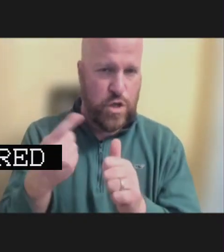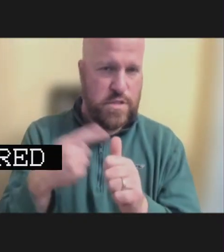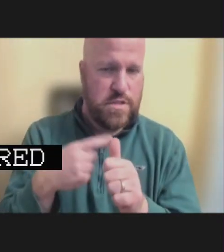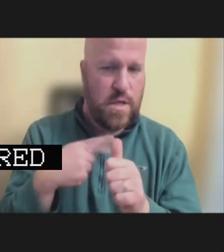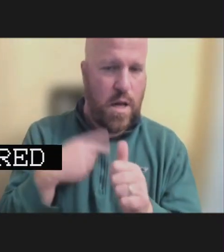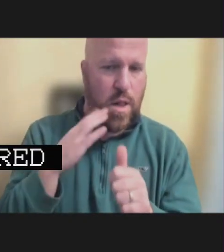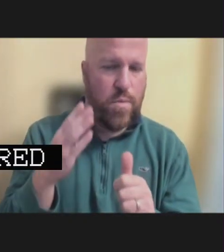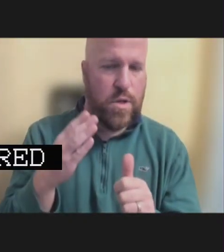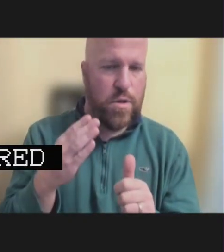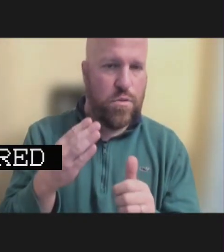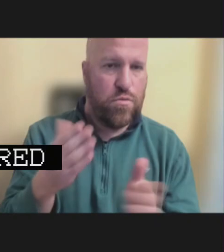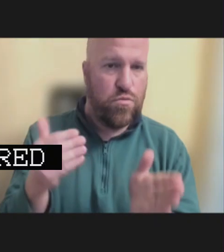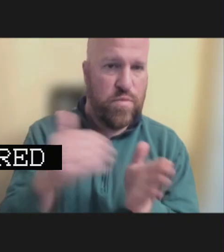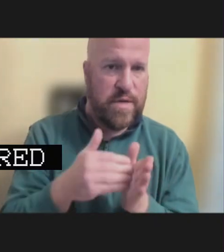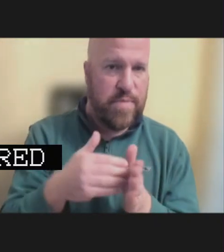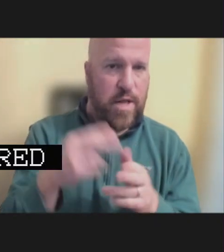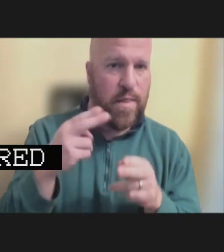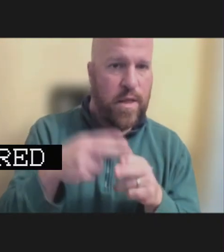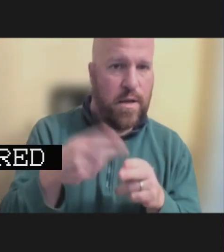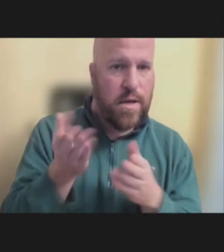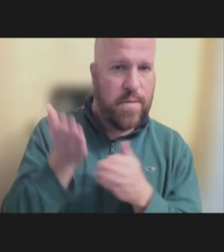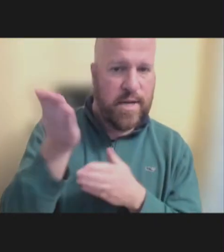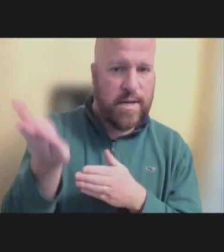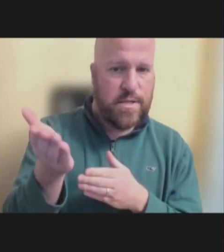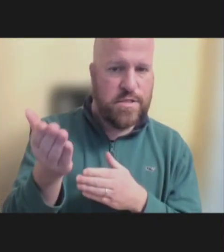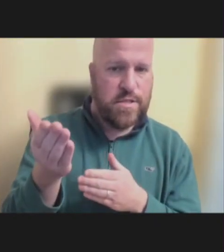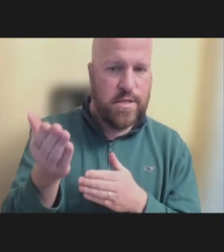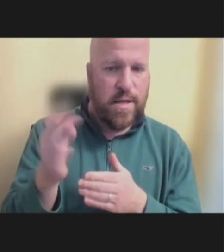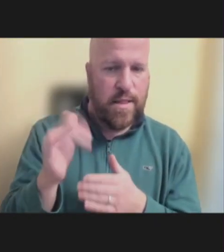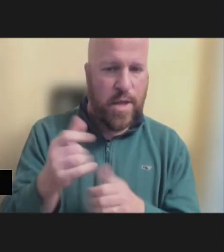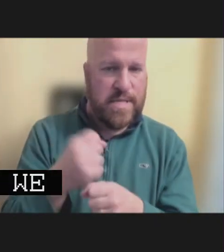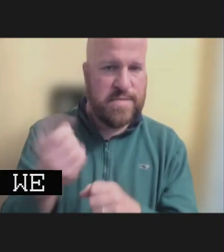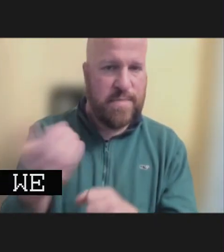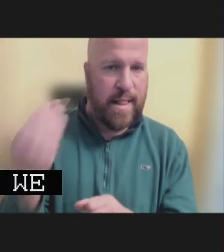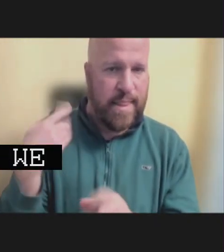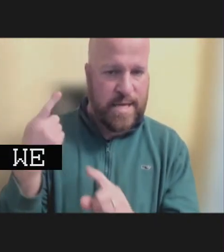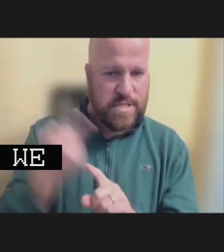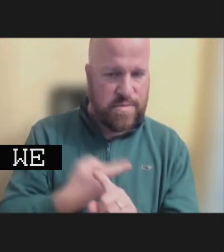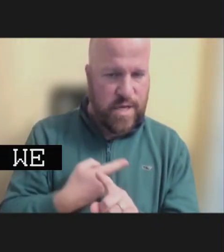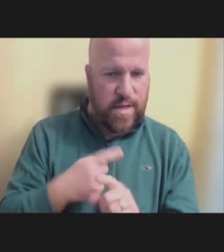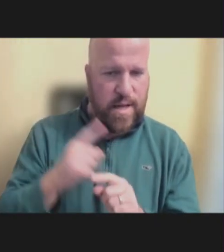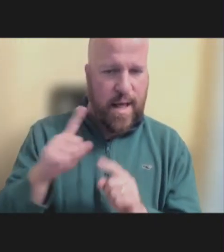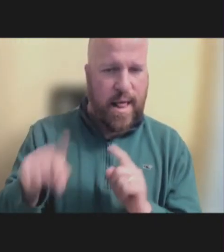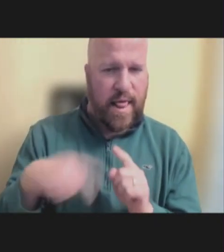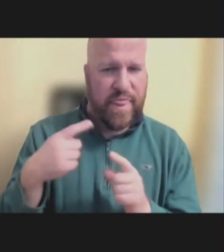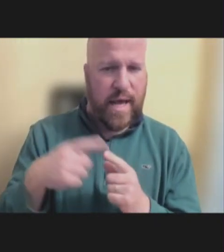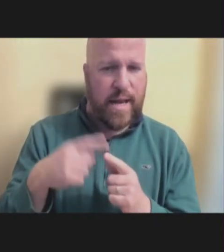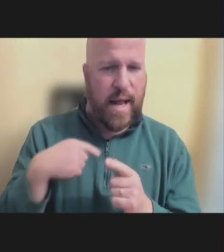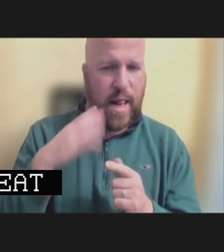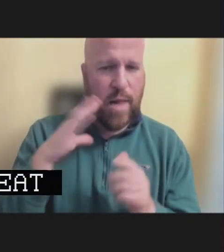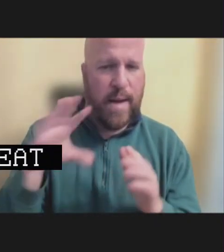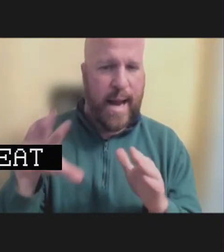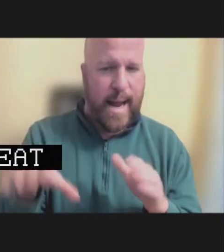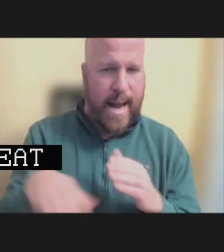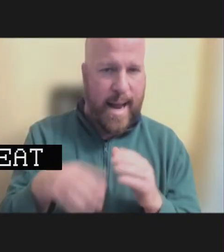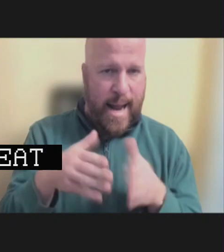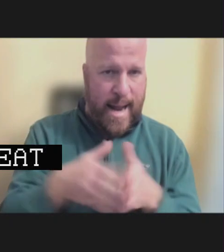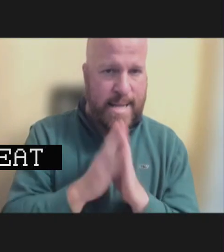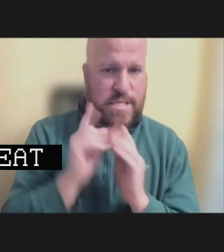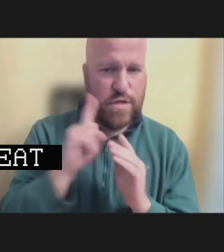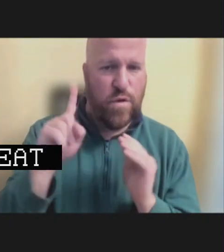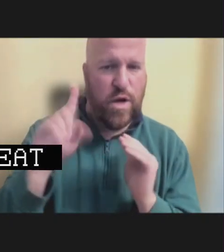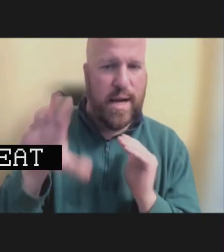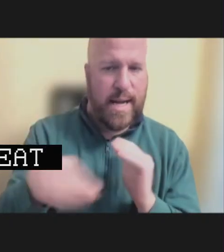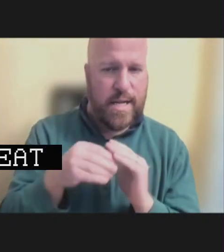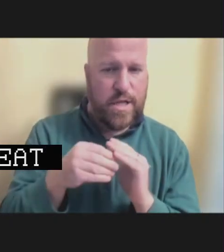few procedures we need to do. First of all, I'm going to repeat the names of the nominations that were submitted last month, and then